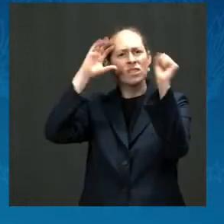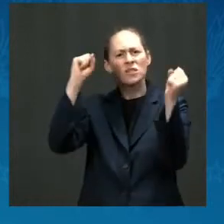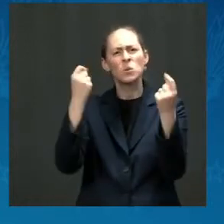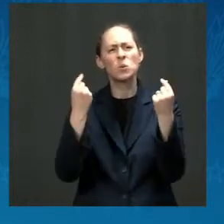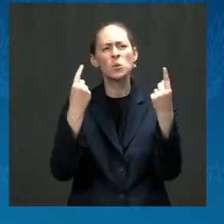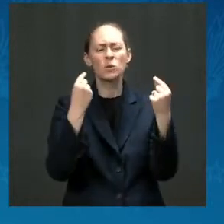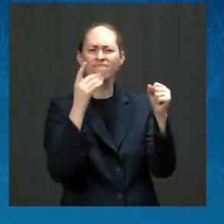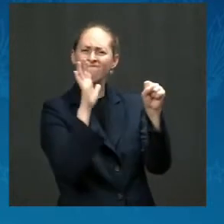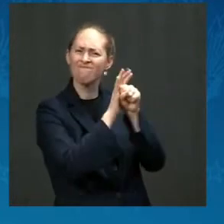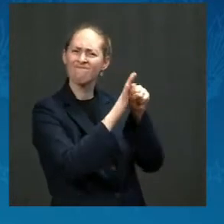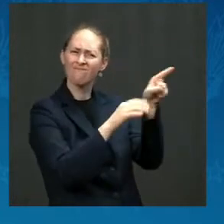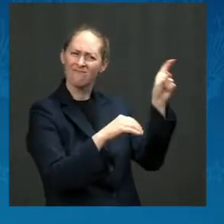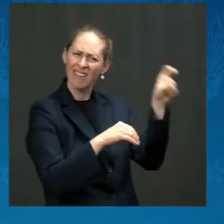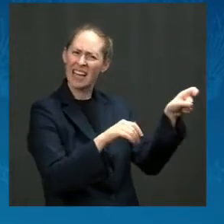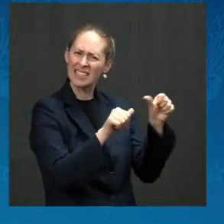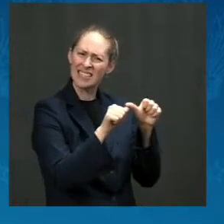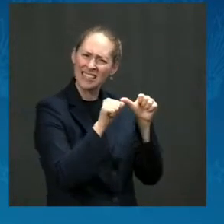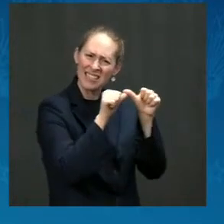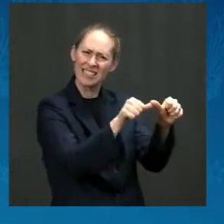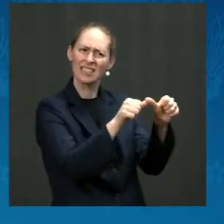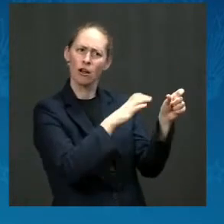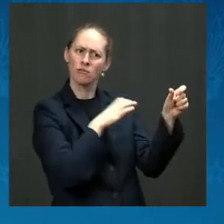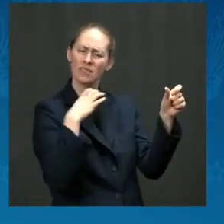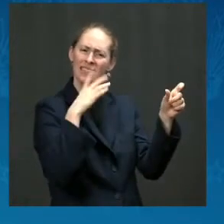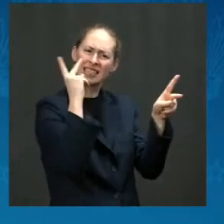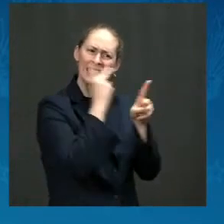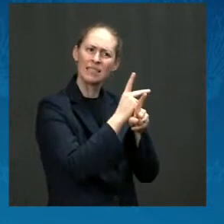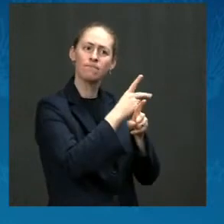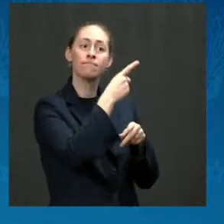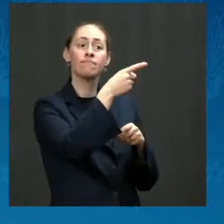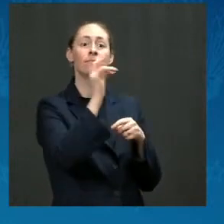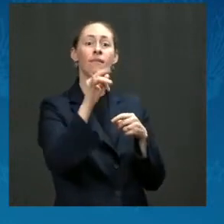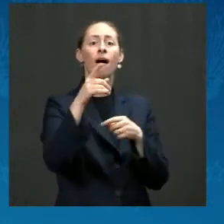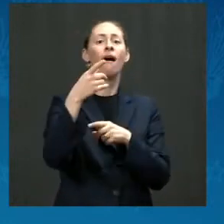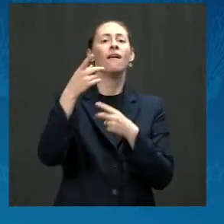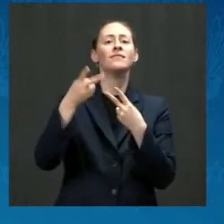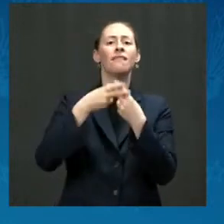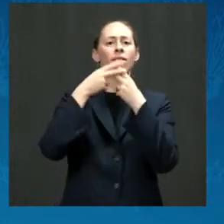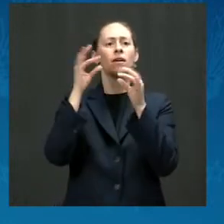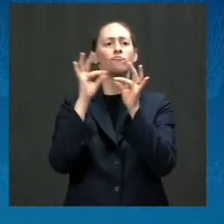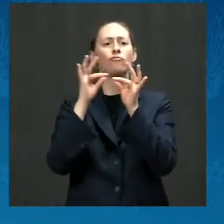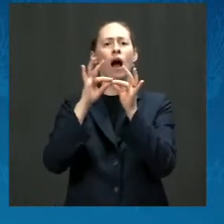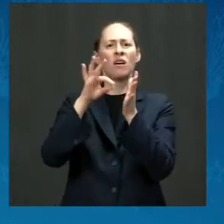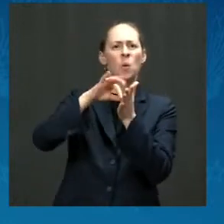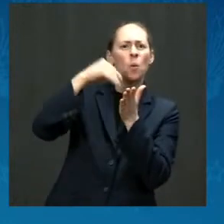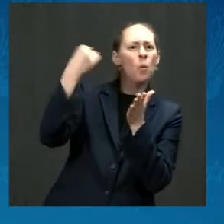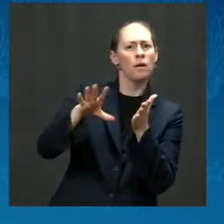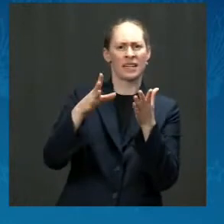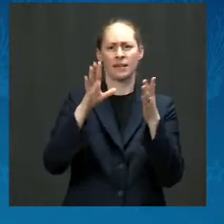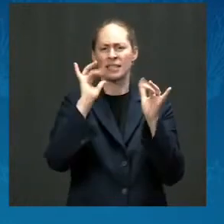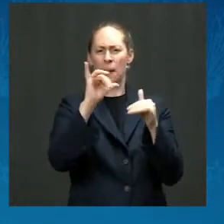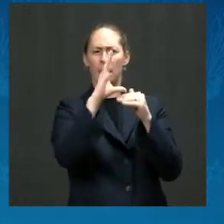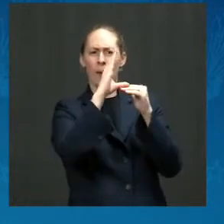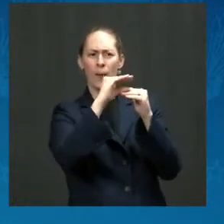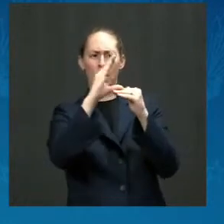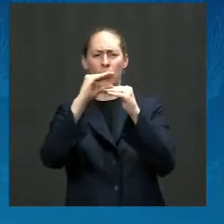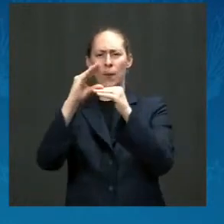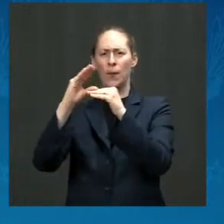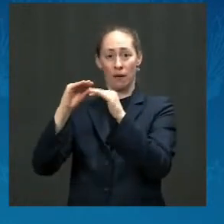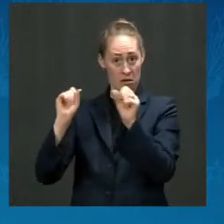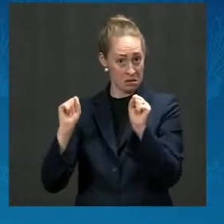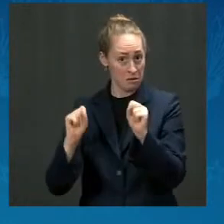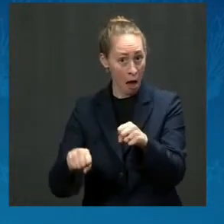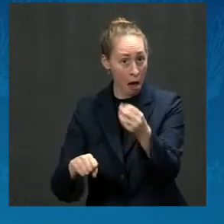cuts to keep premiums low. If we are able together to do that, 4